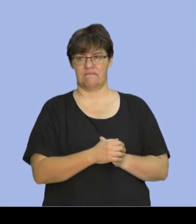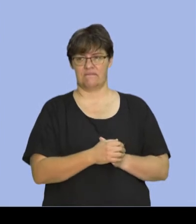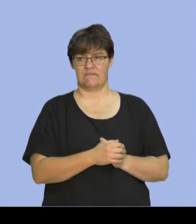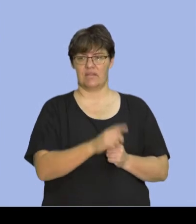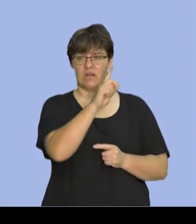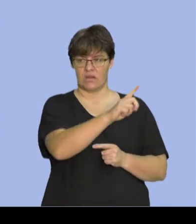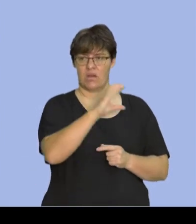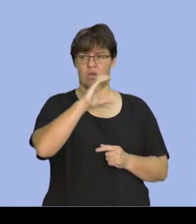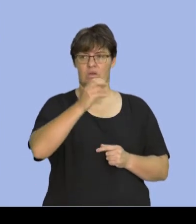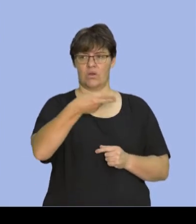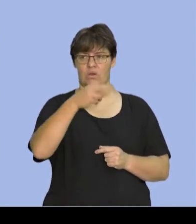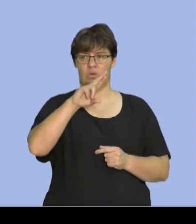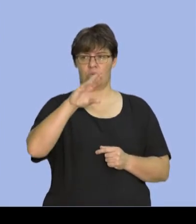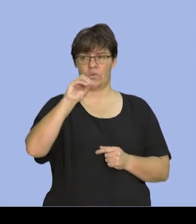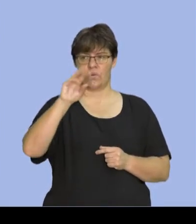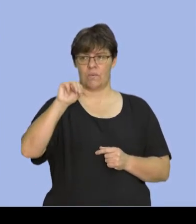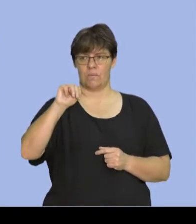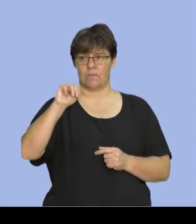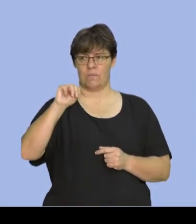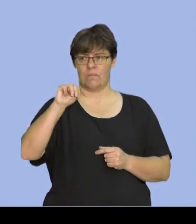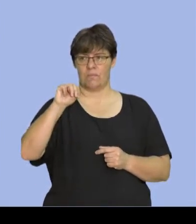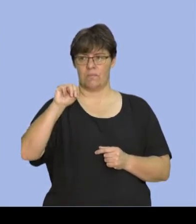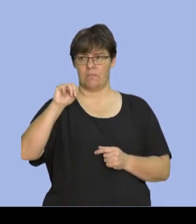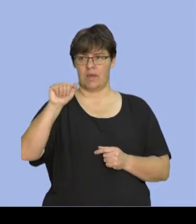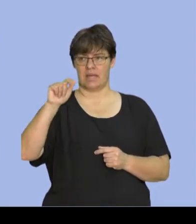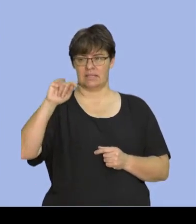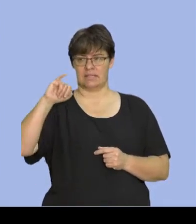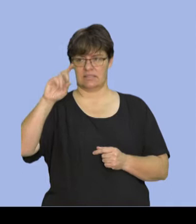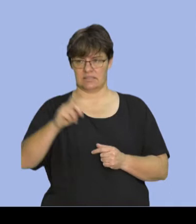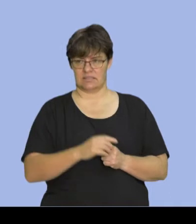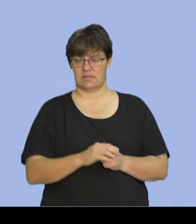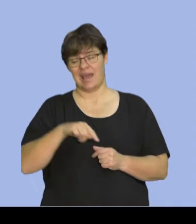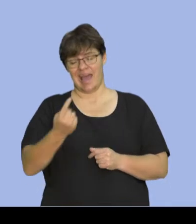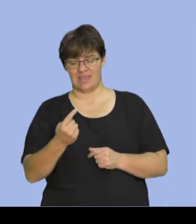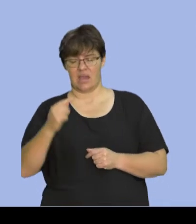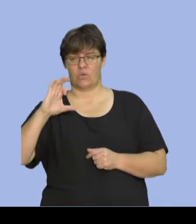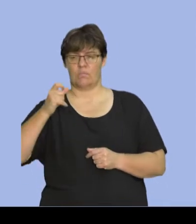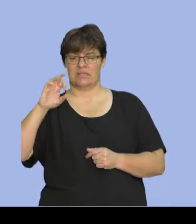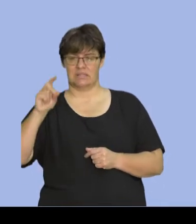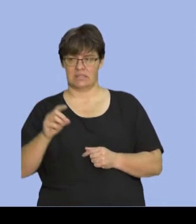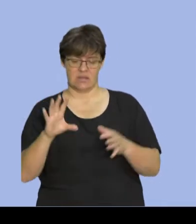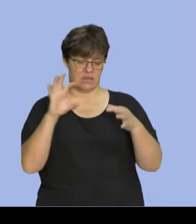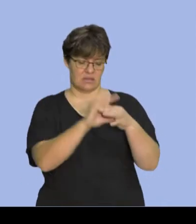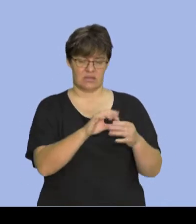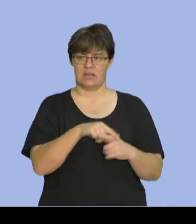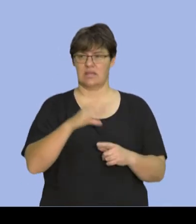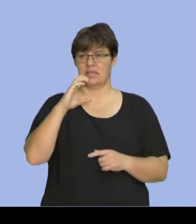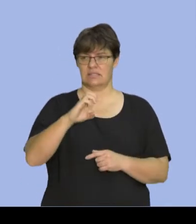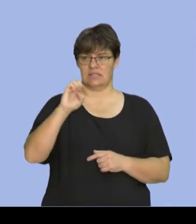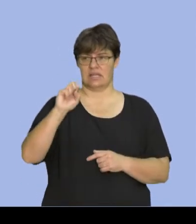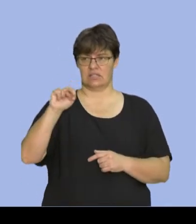chromatids, the copy of the other chromatid, held together by the centromere, and this